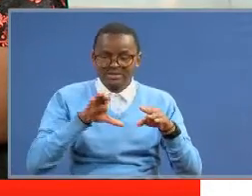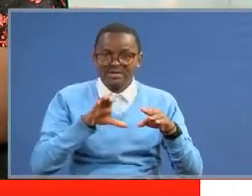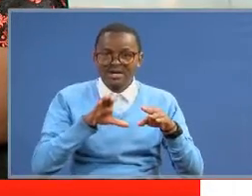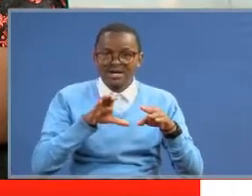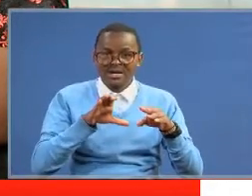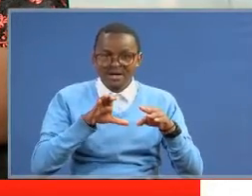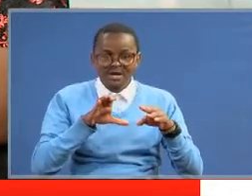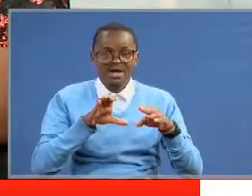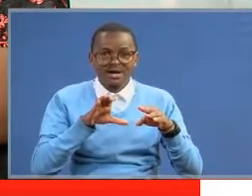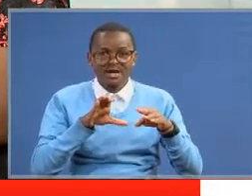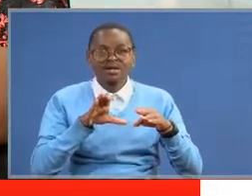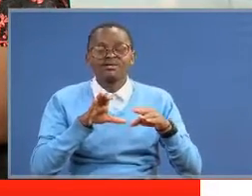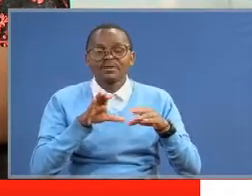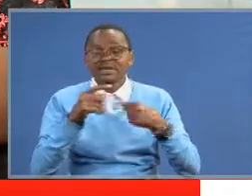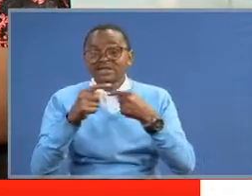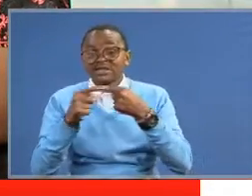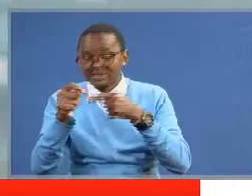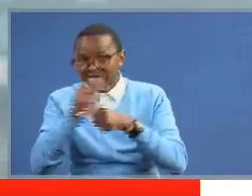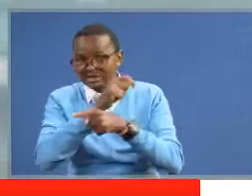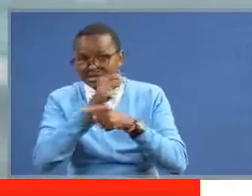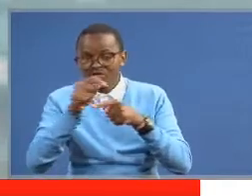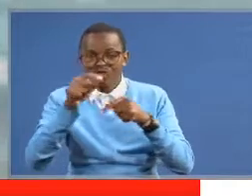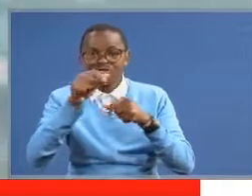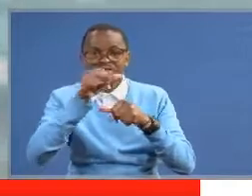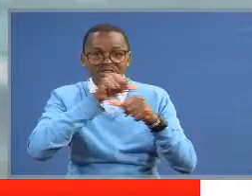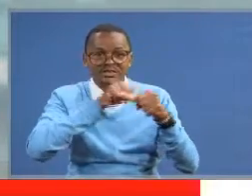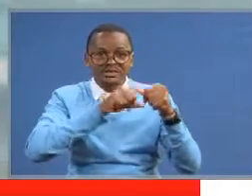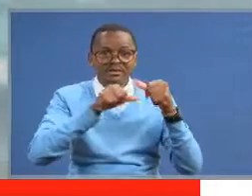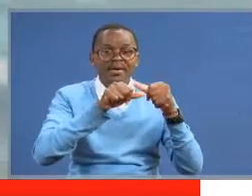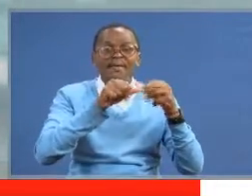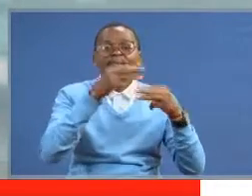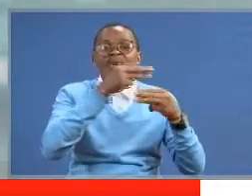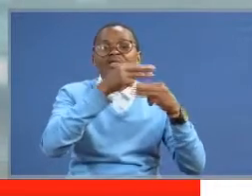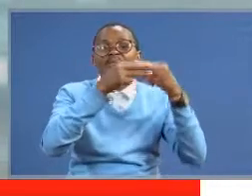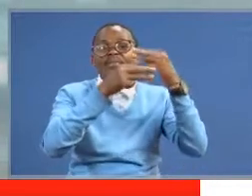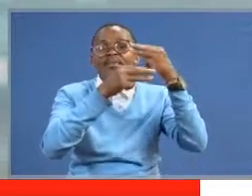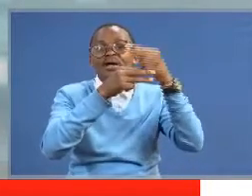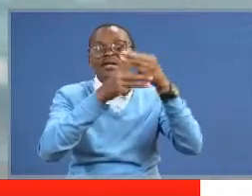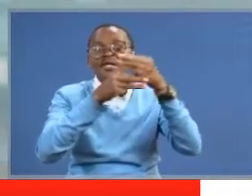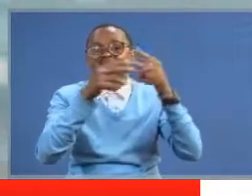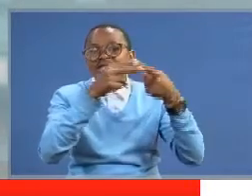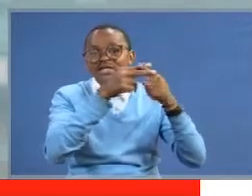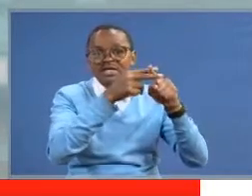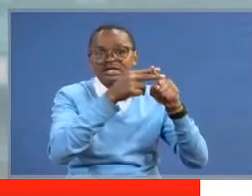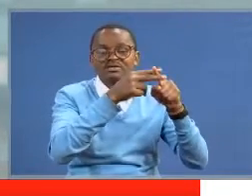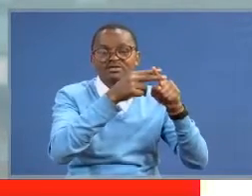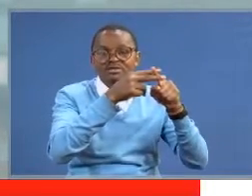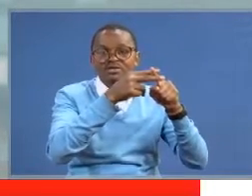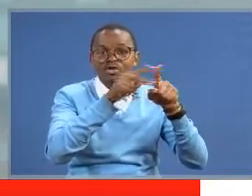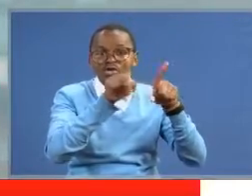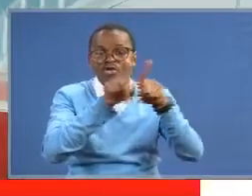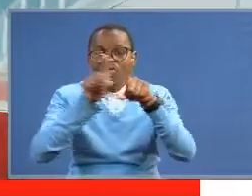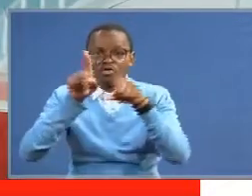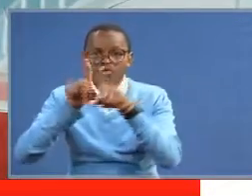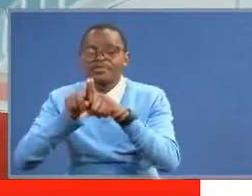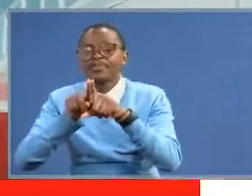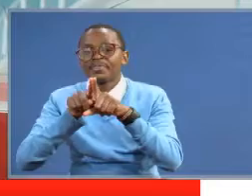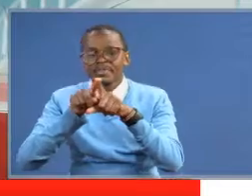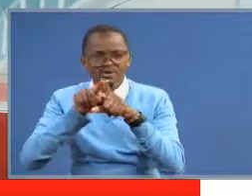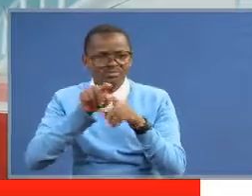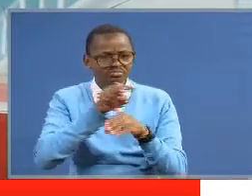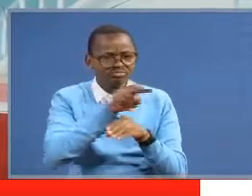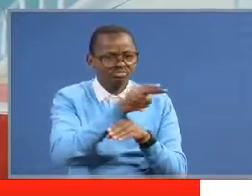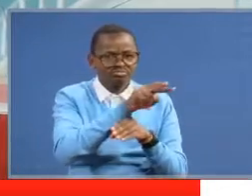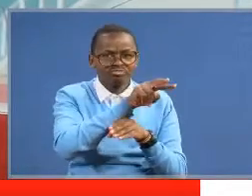through a program where they're being trained on science, technology, engineering, and maths. And apart from that, they're always encouraged to look